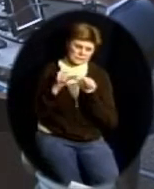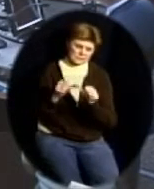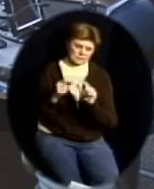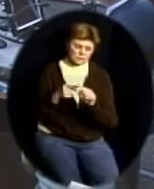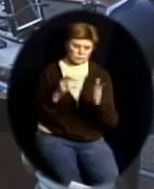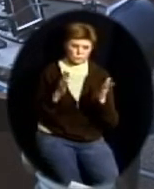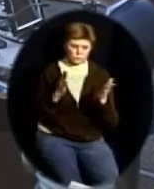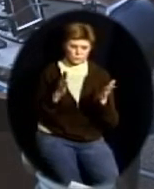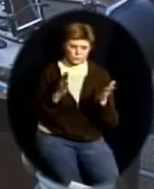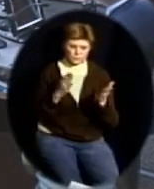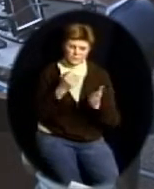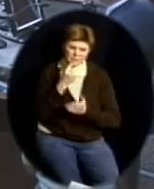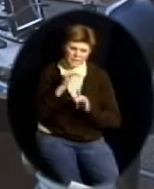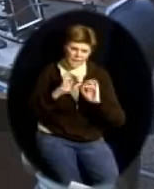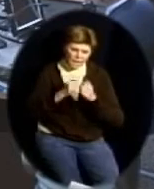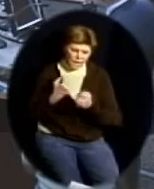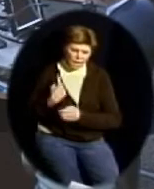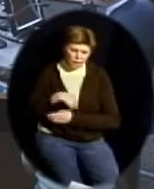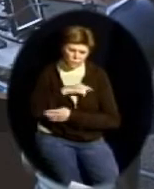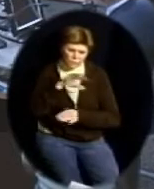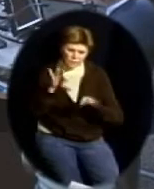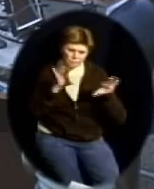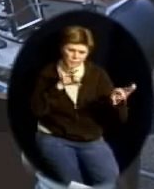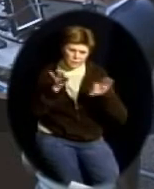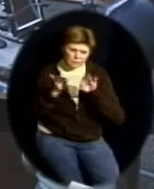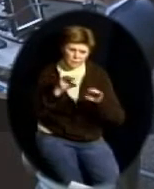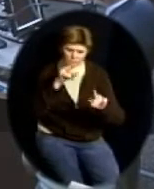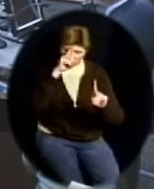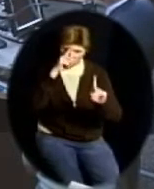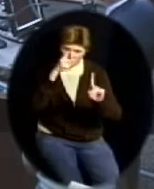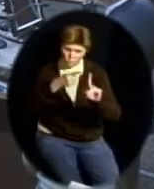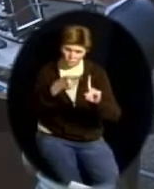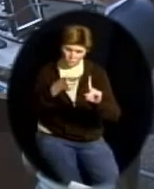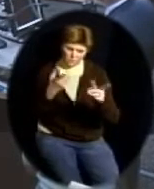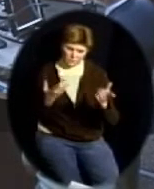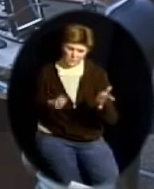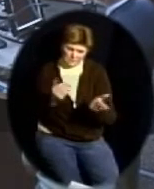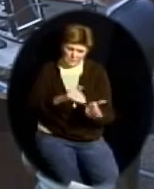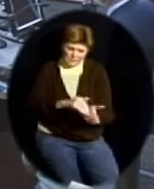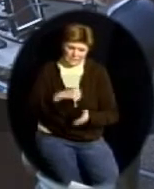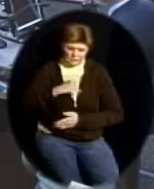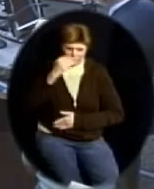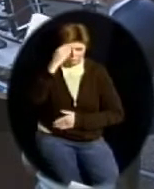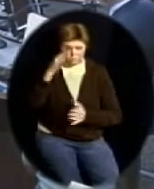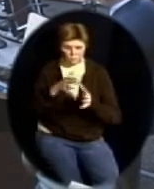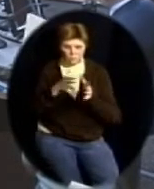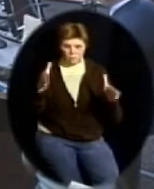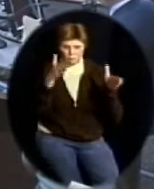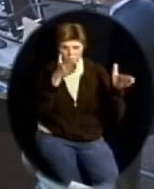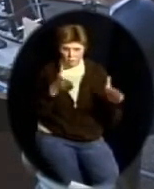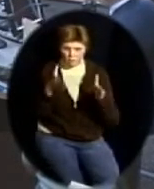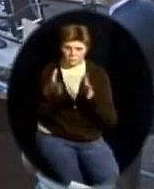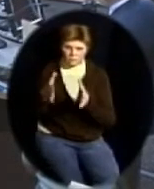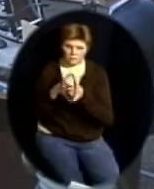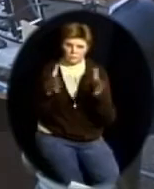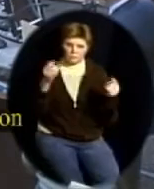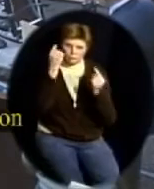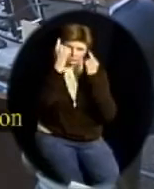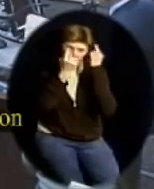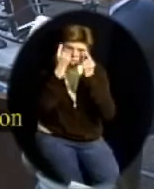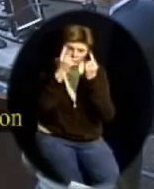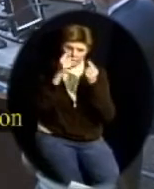target goals that we have. So we can understand what I know there's been a tremendous amount of planning and thinking that's gone behind those, but just so we can understand